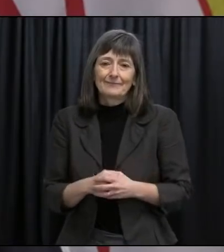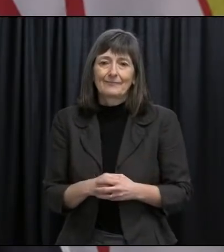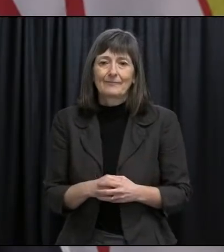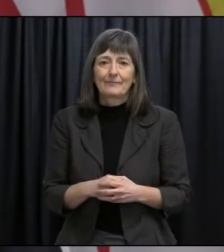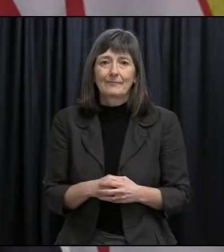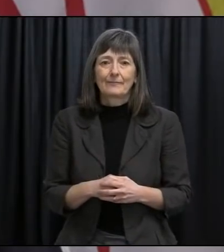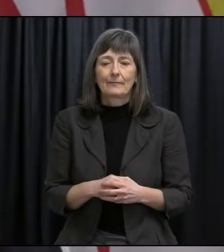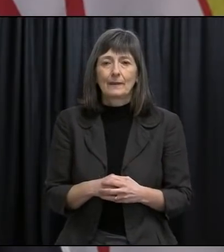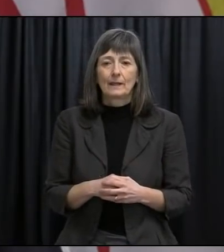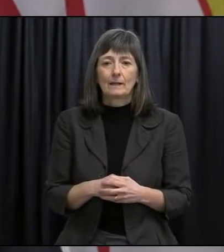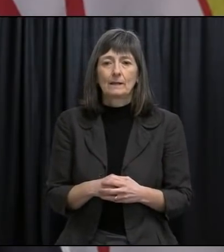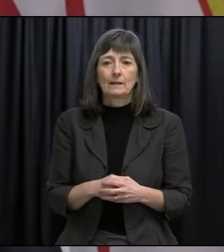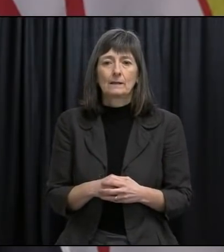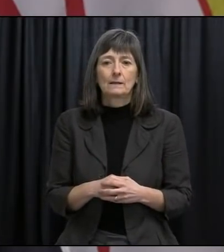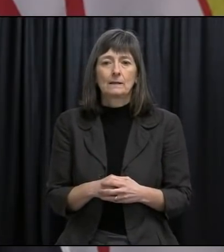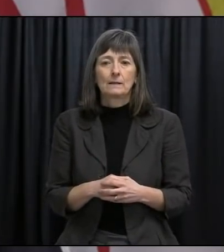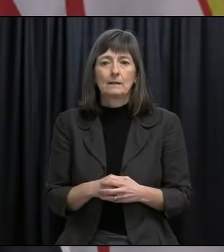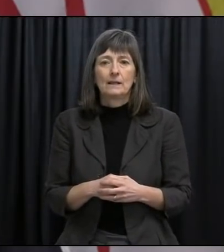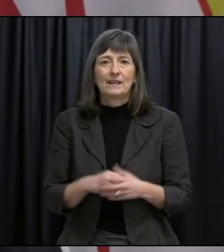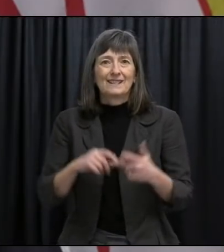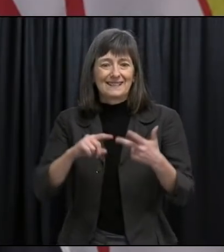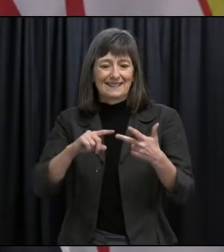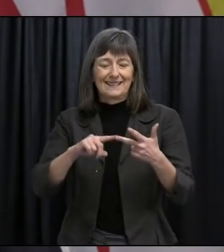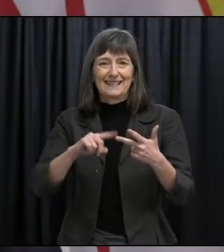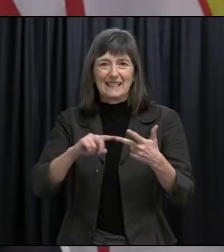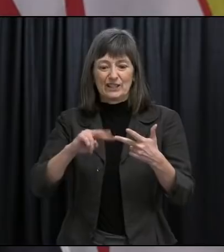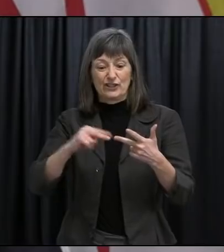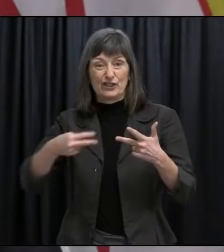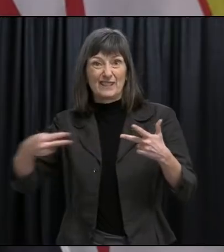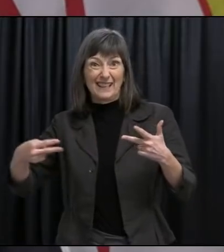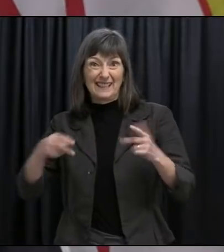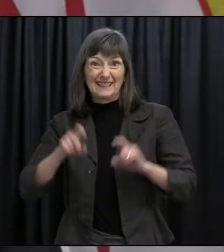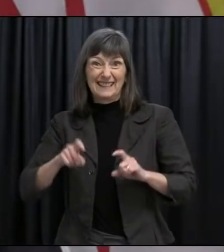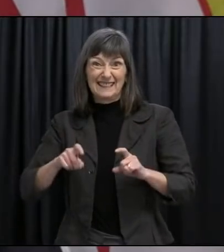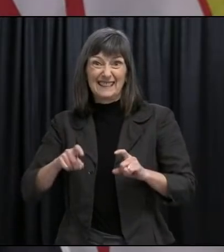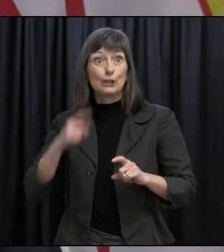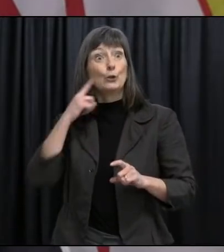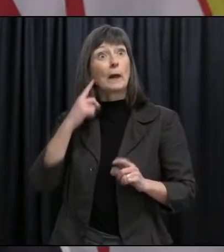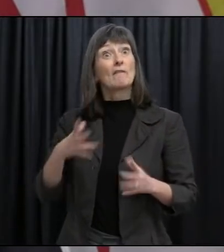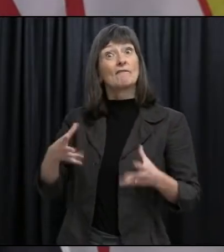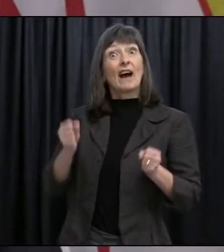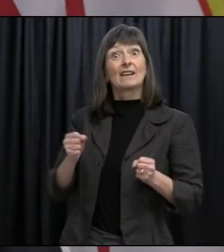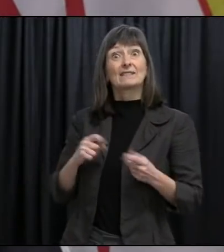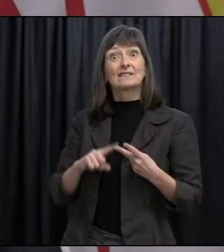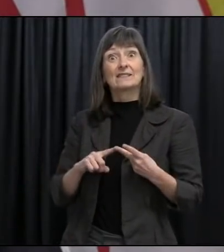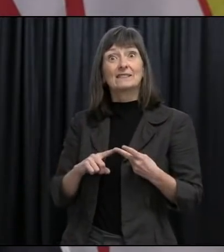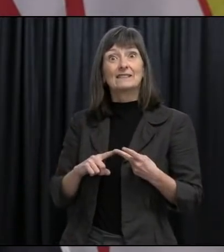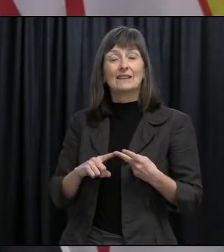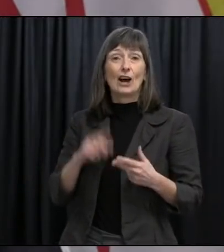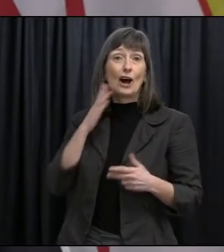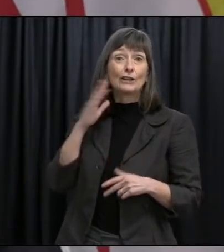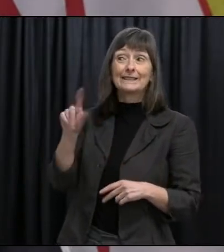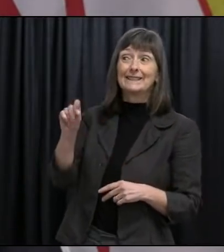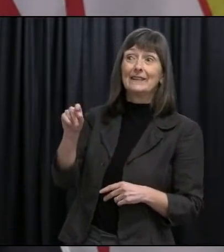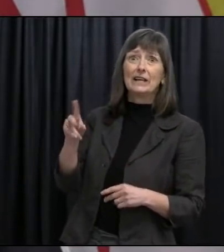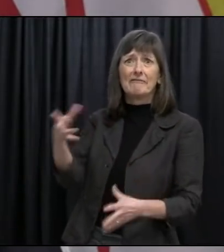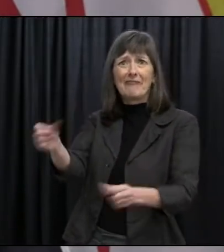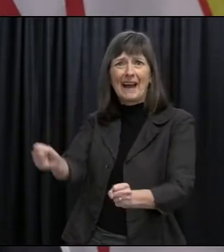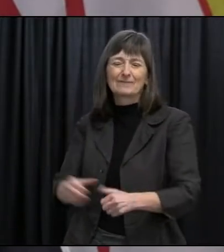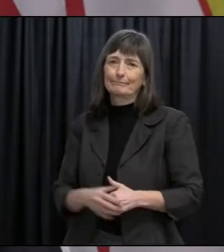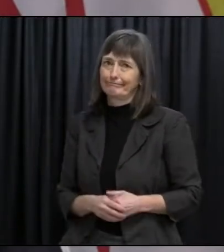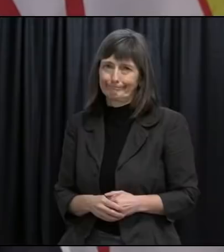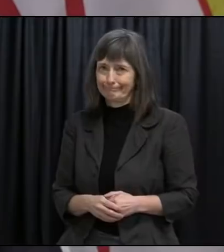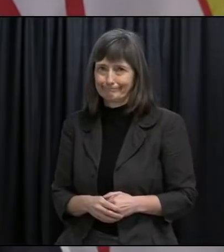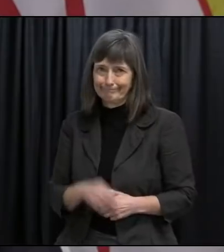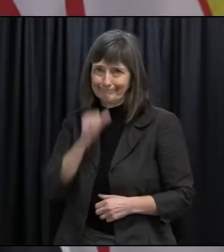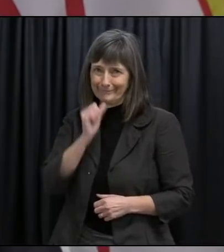about this genetic testing is not as quick as what people think it would be based on what they see on TV and things like that. So it